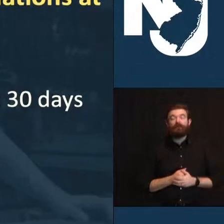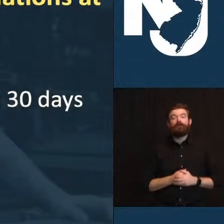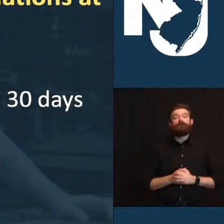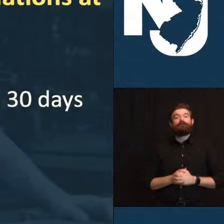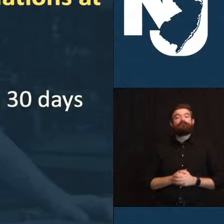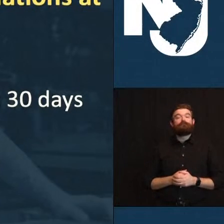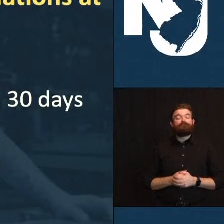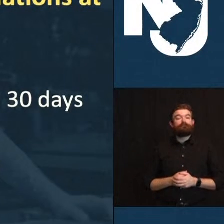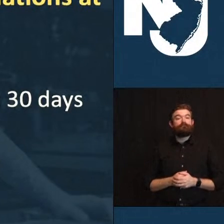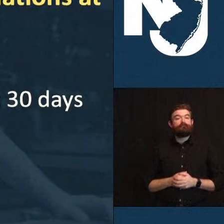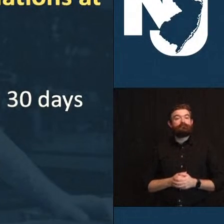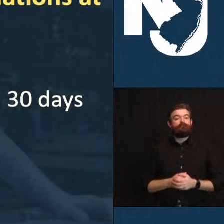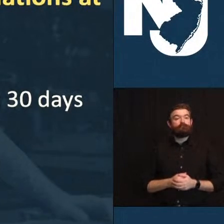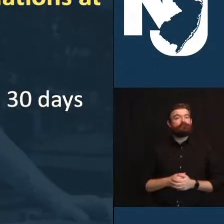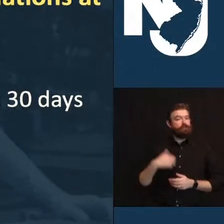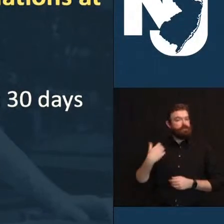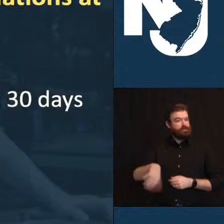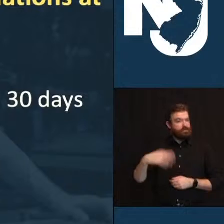Saloon, Atlantic City,